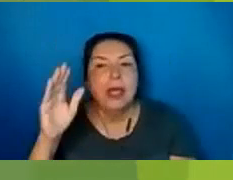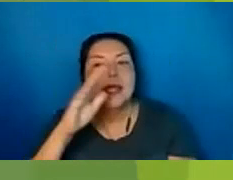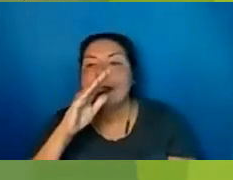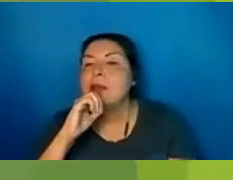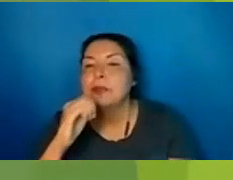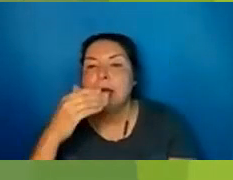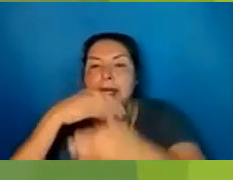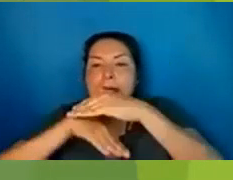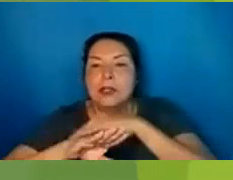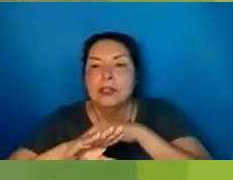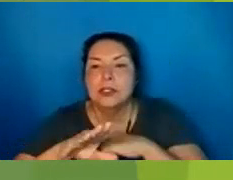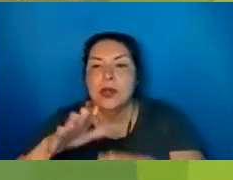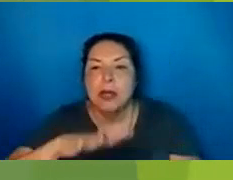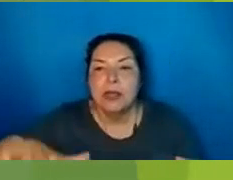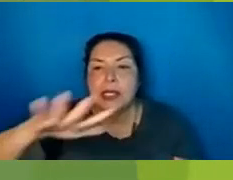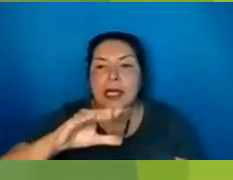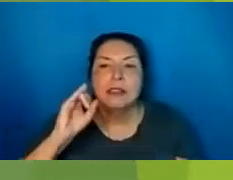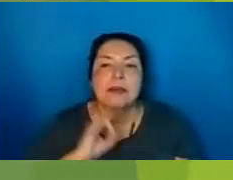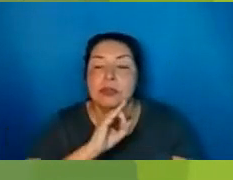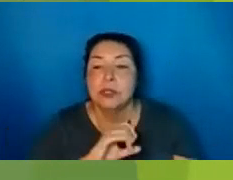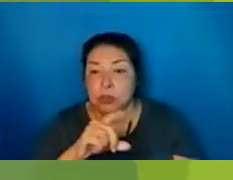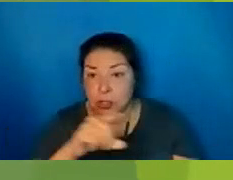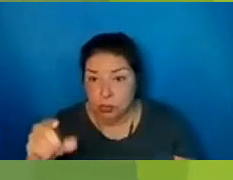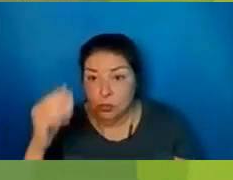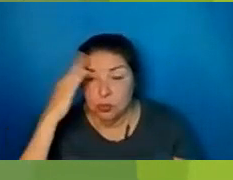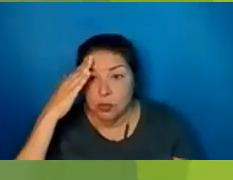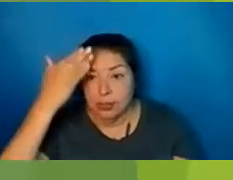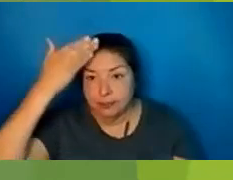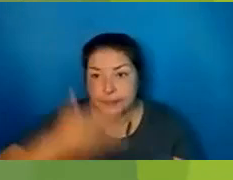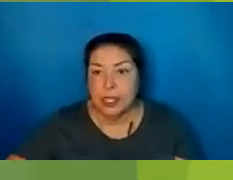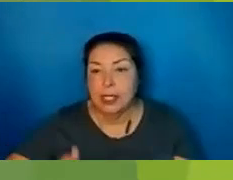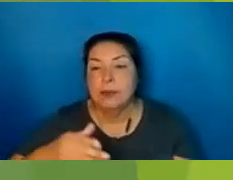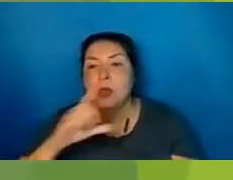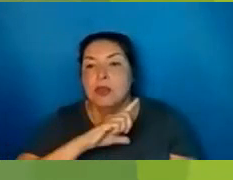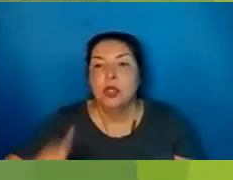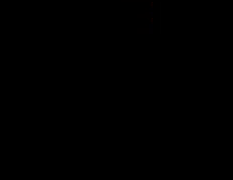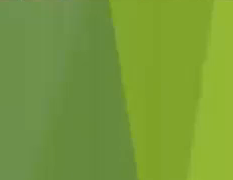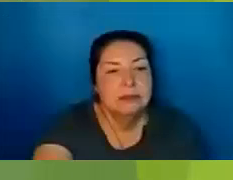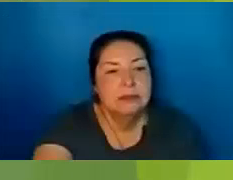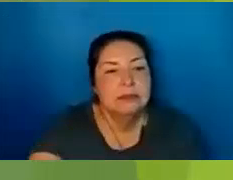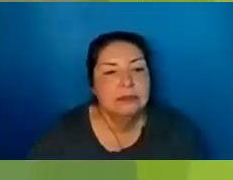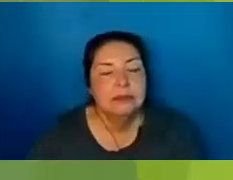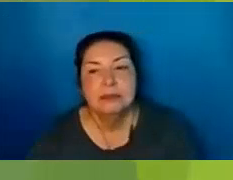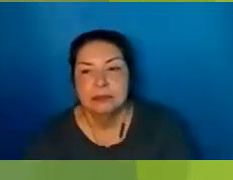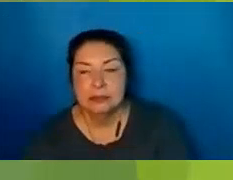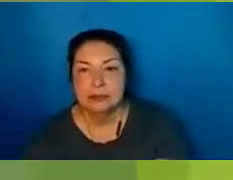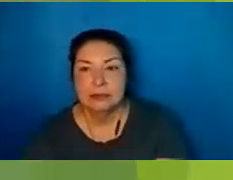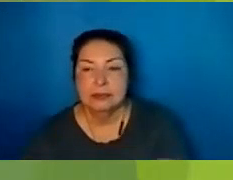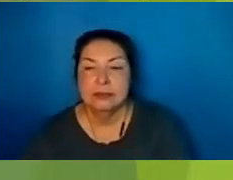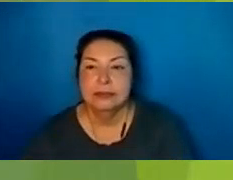of Israel, so that you may know that I am the Lord God. Or in this case,